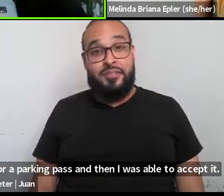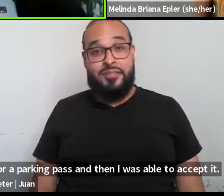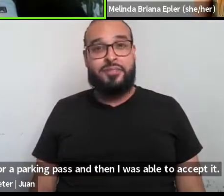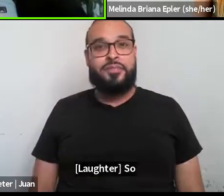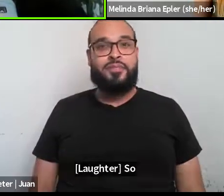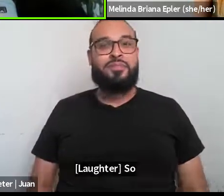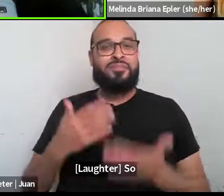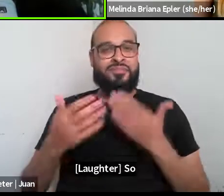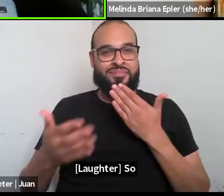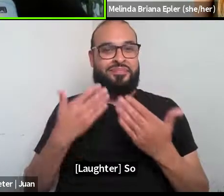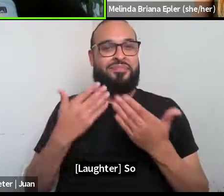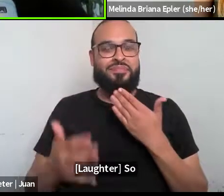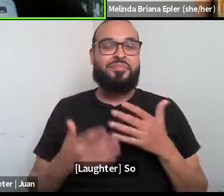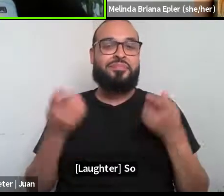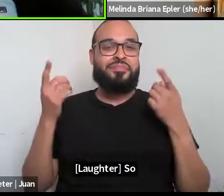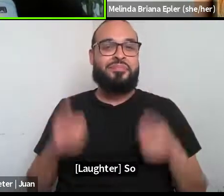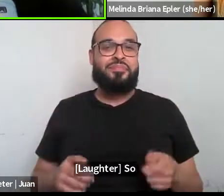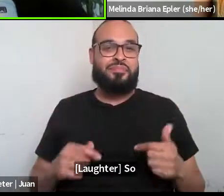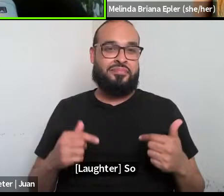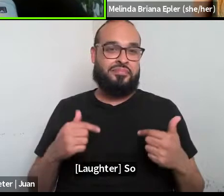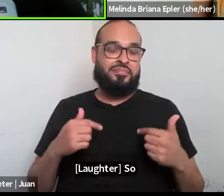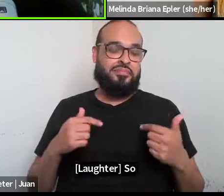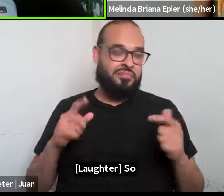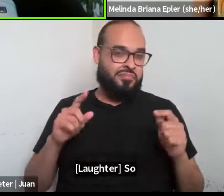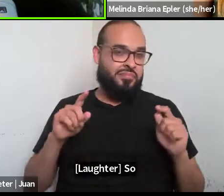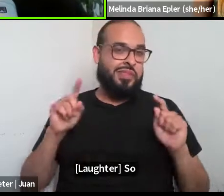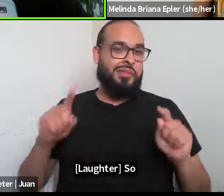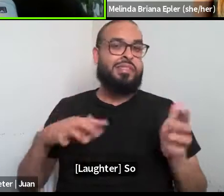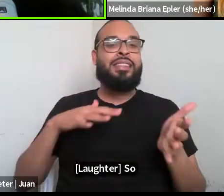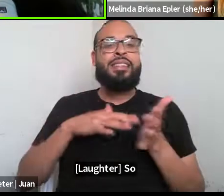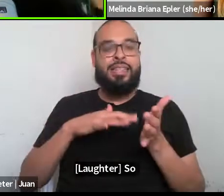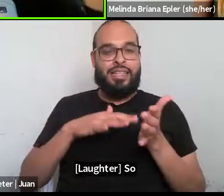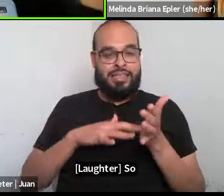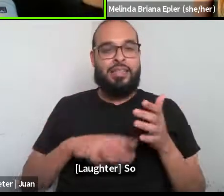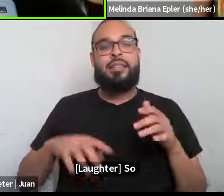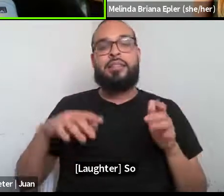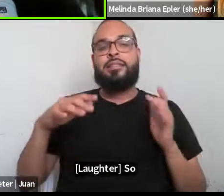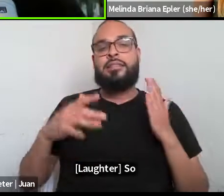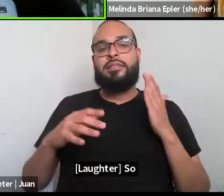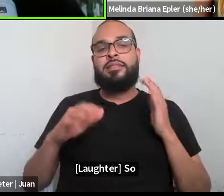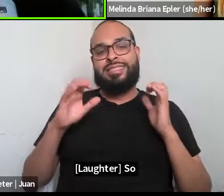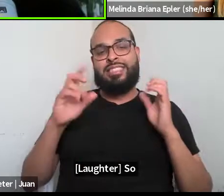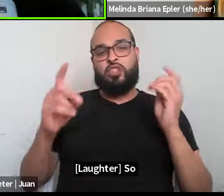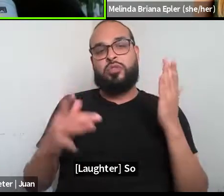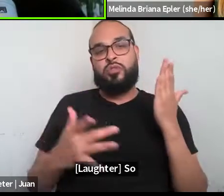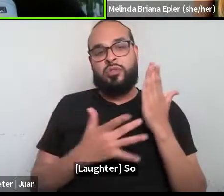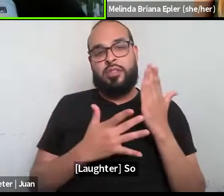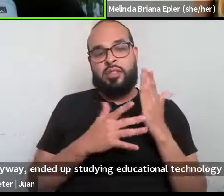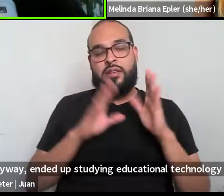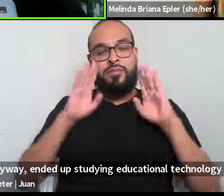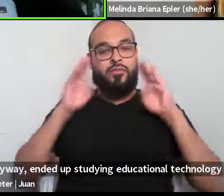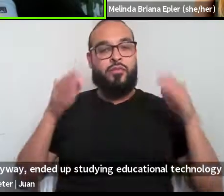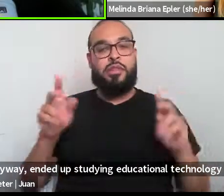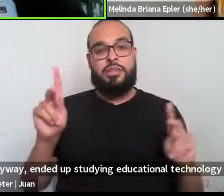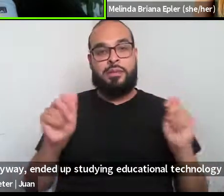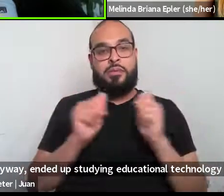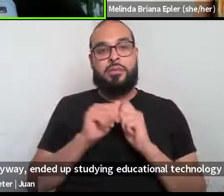so anyway, ended up going studying educational technology, focusing on people with disabilities.